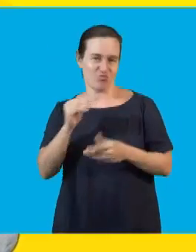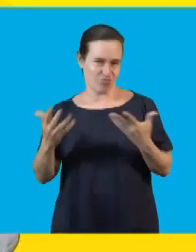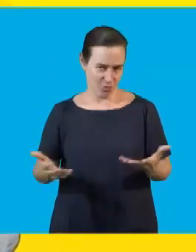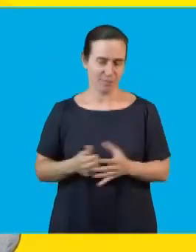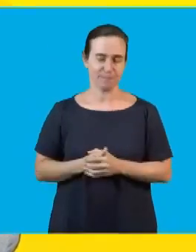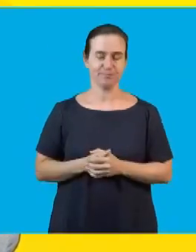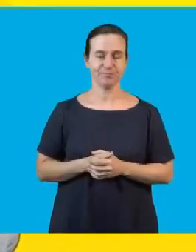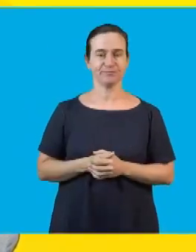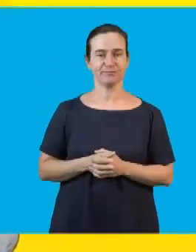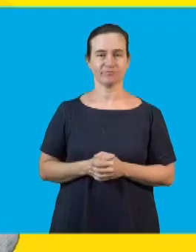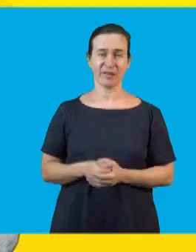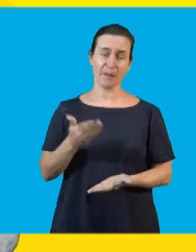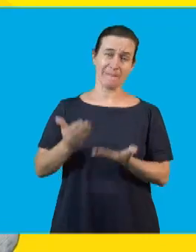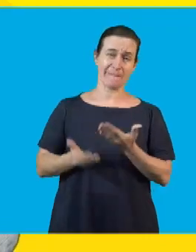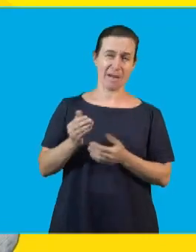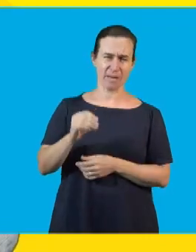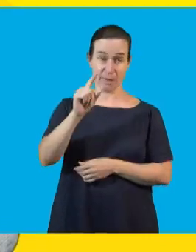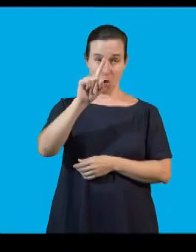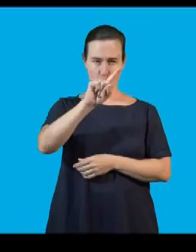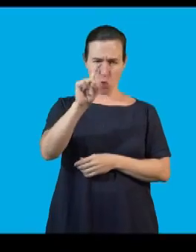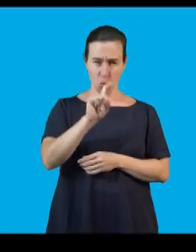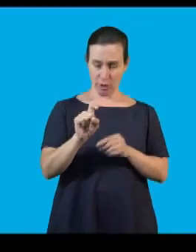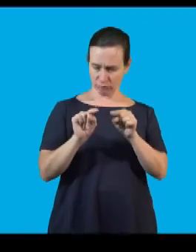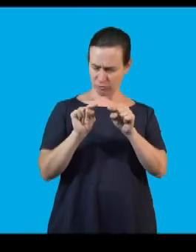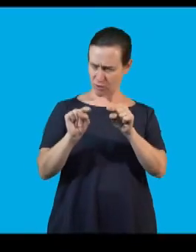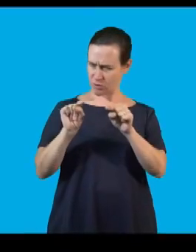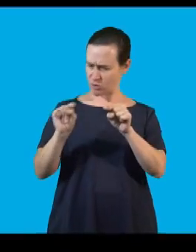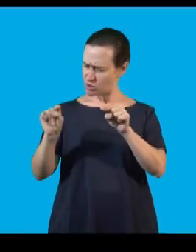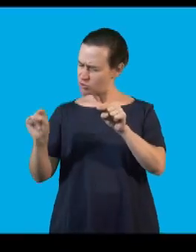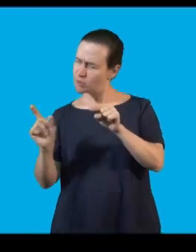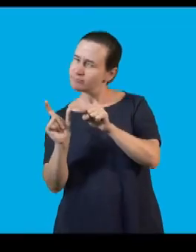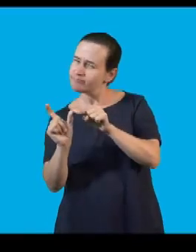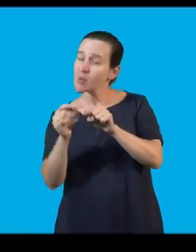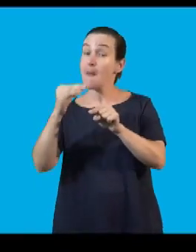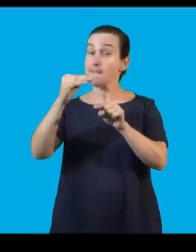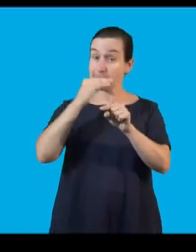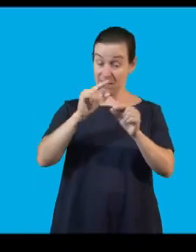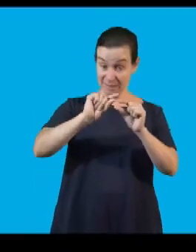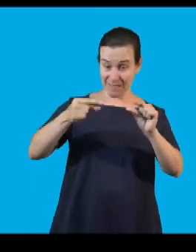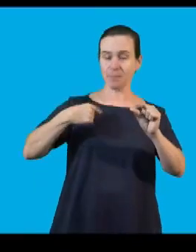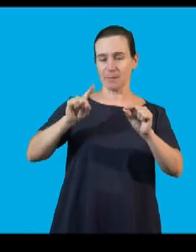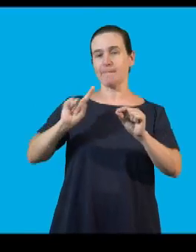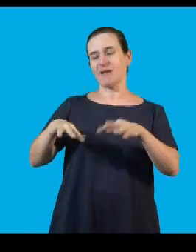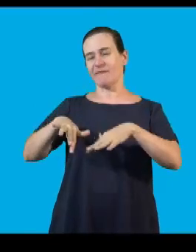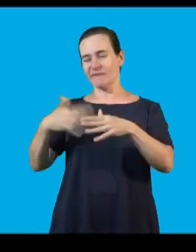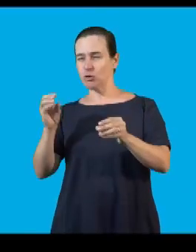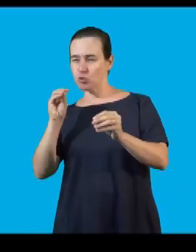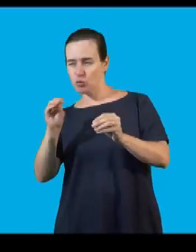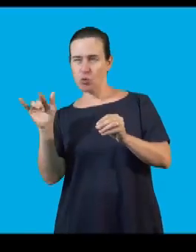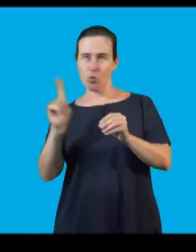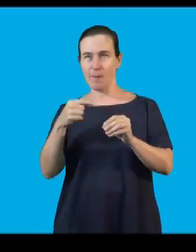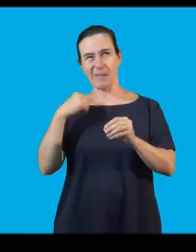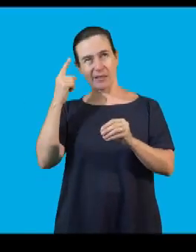okay? Remember, whenever you have a question with an ellipsis, it means that you have to complete that sentence, all